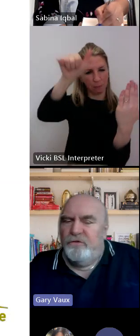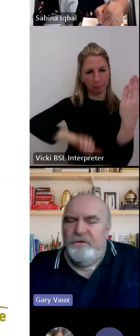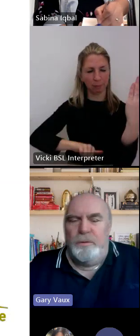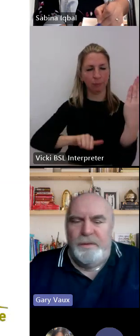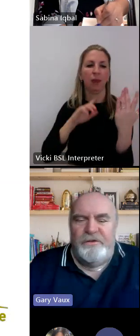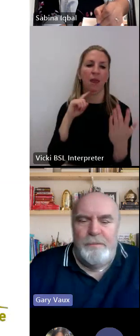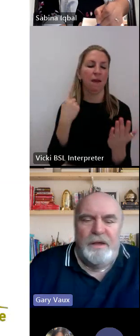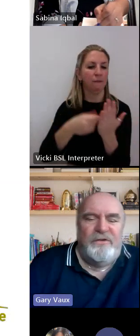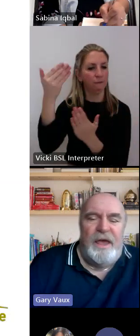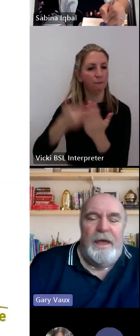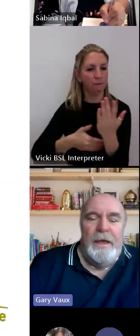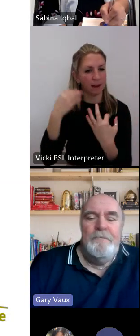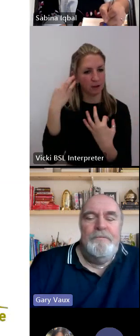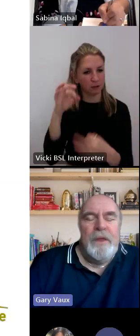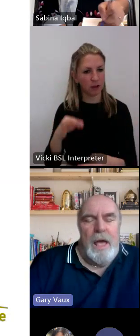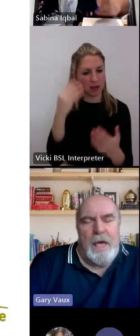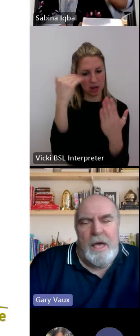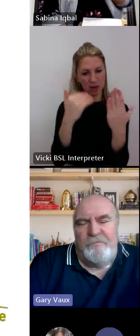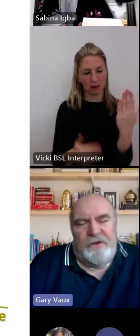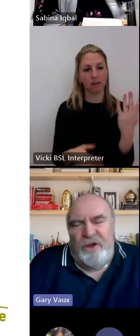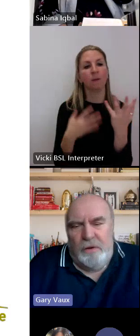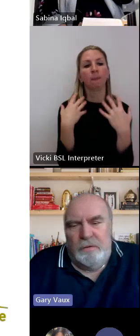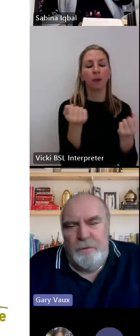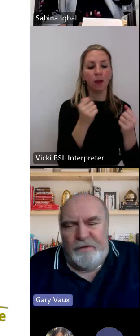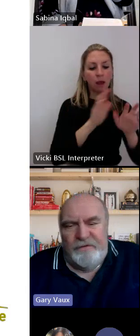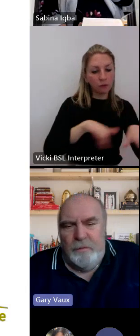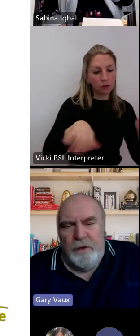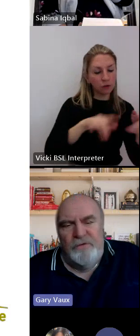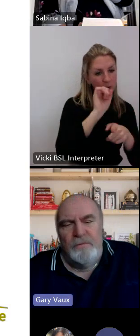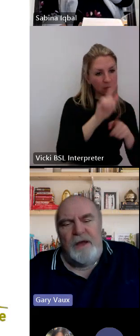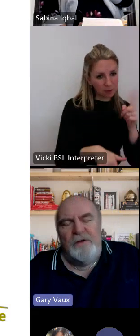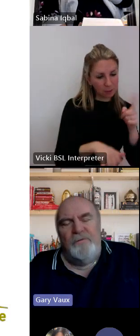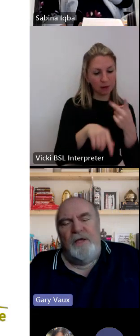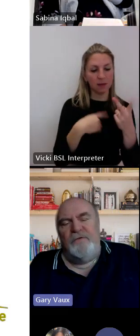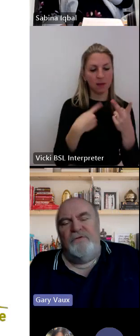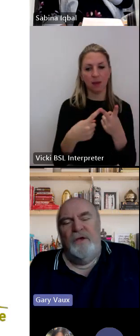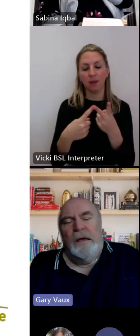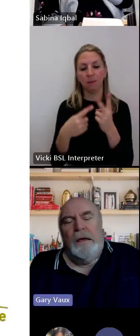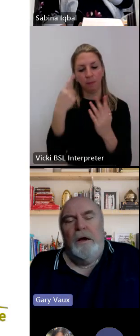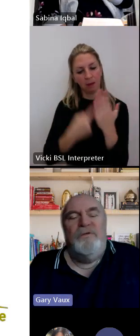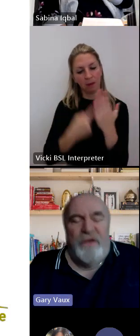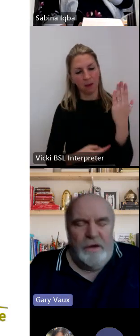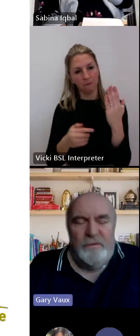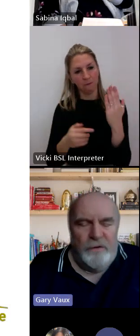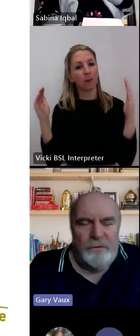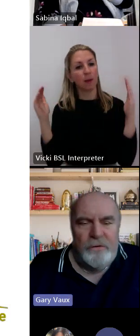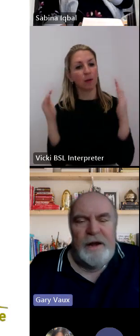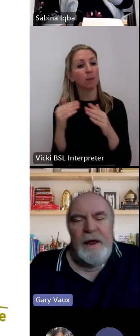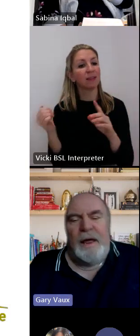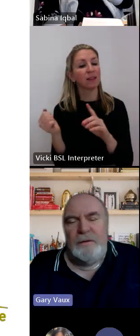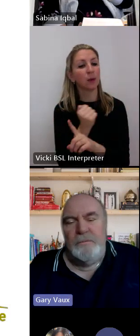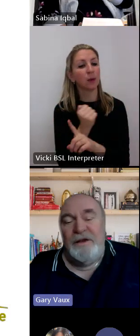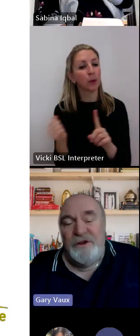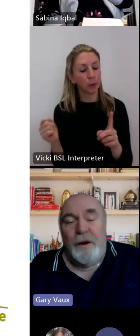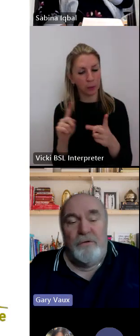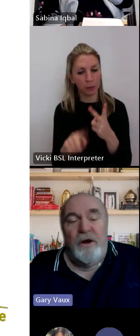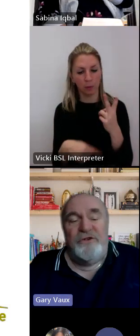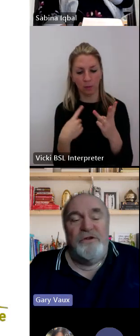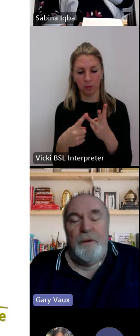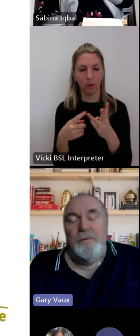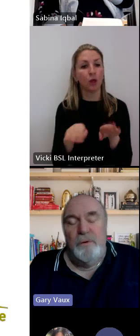families, we've got children with disability, a fact sheet on domestic abuse and benefits, obviously universal credit and